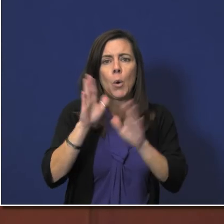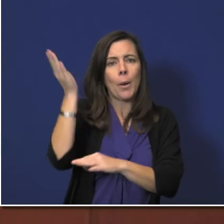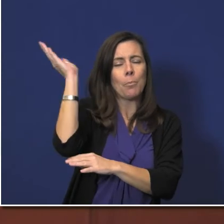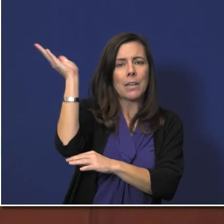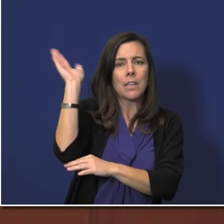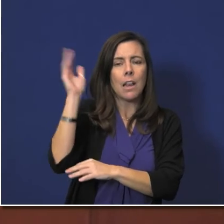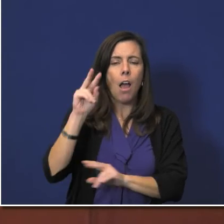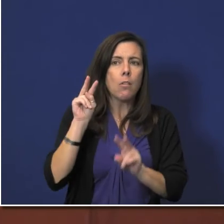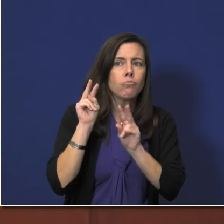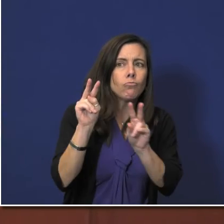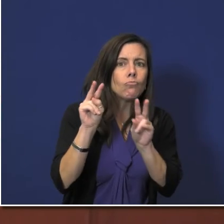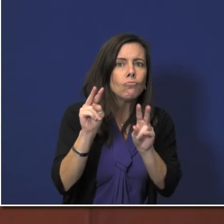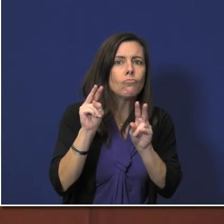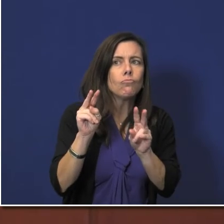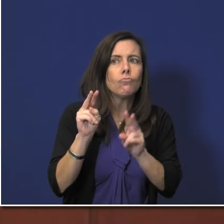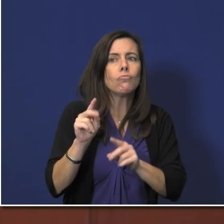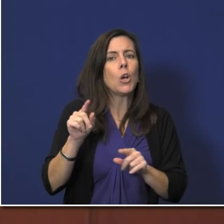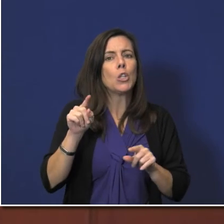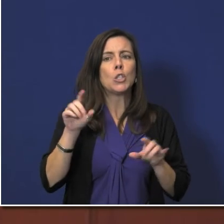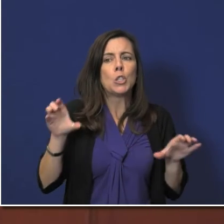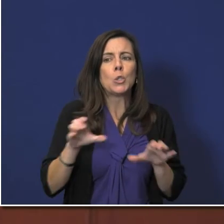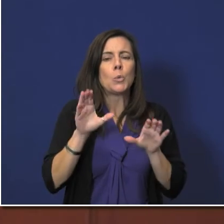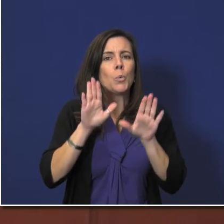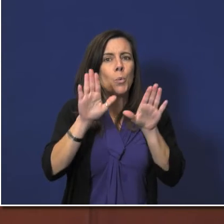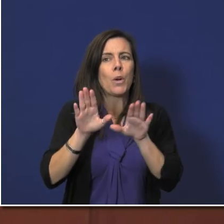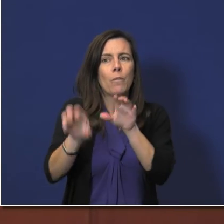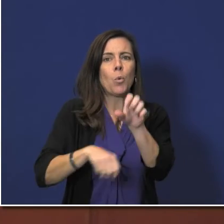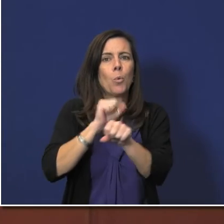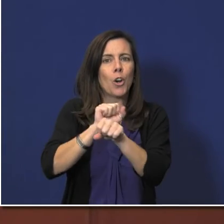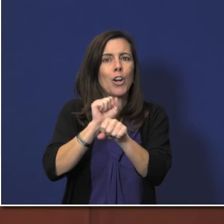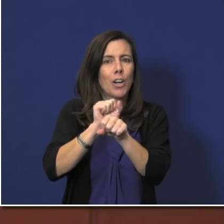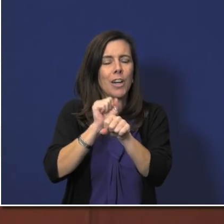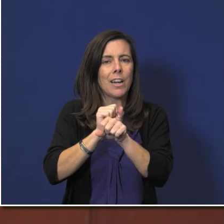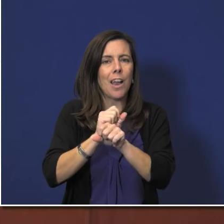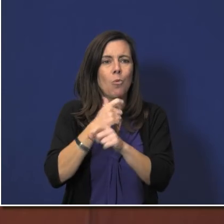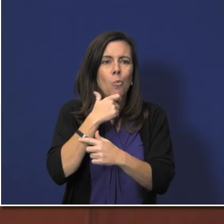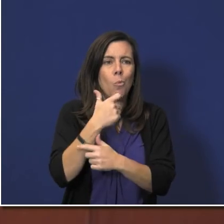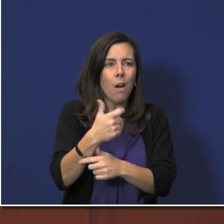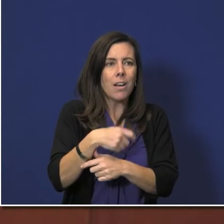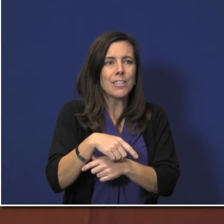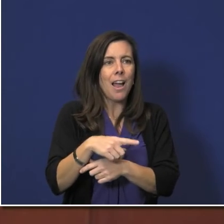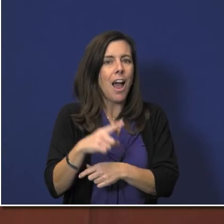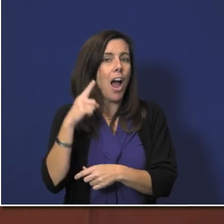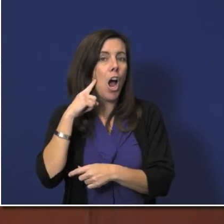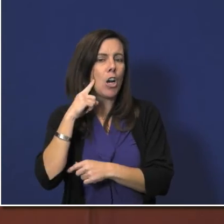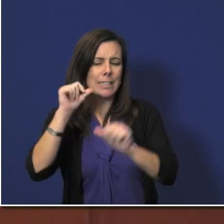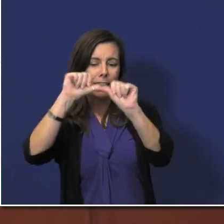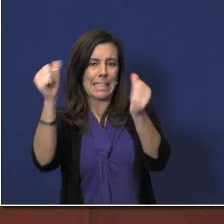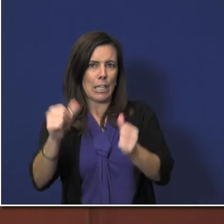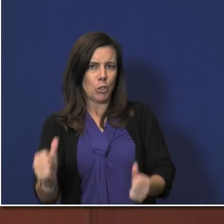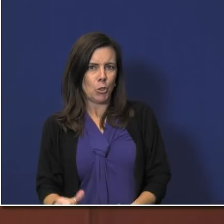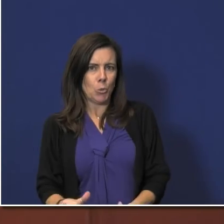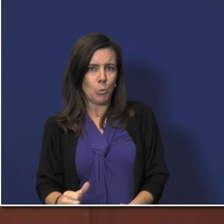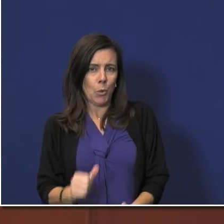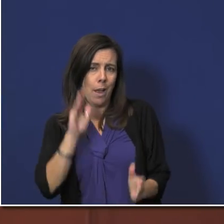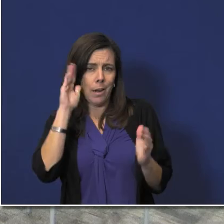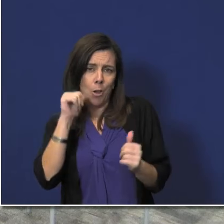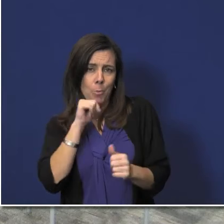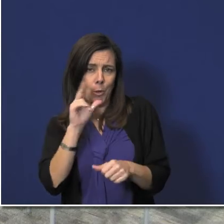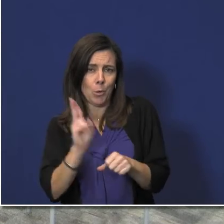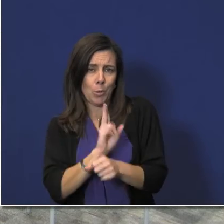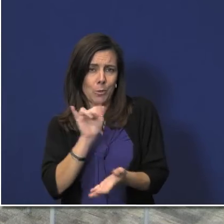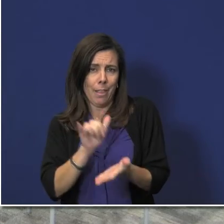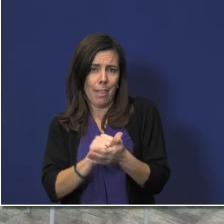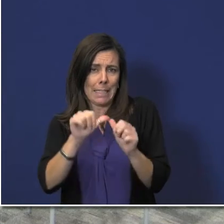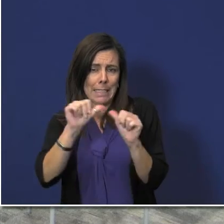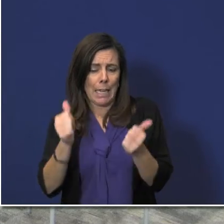look forward to y'all doing wonderful things and watching. I heard about the statue, and I hope you don't use that. But